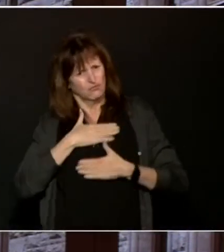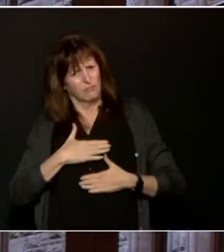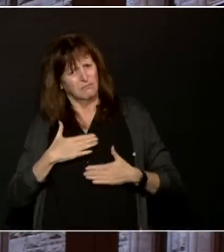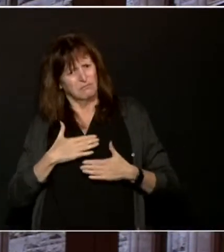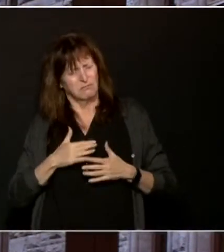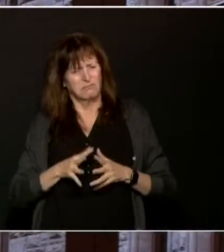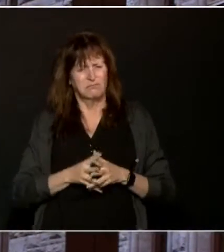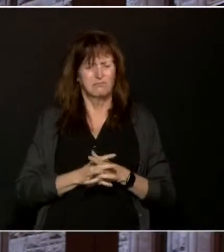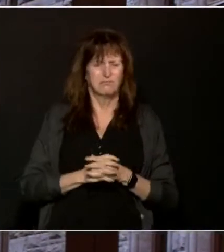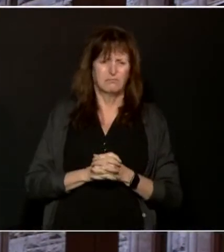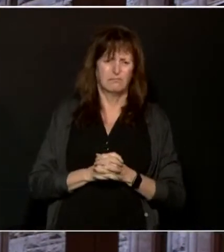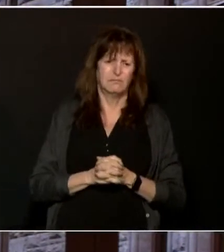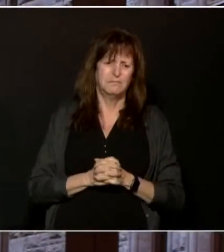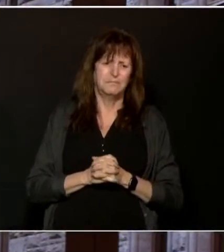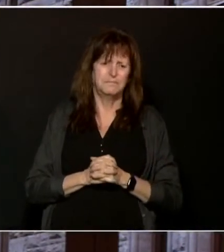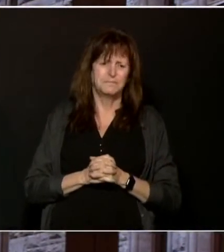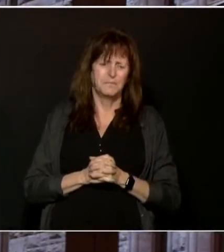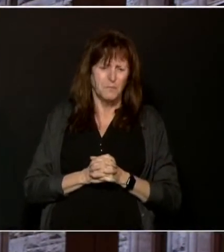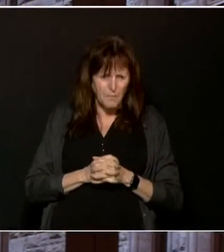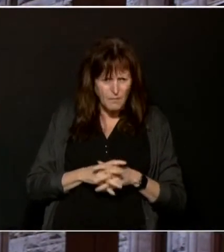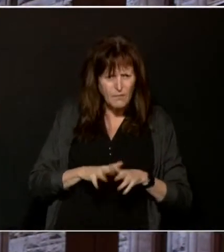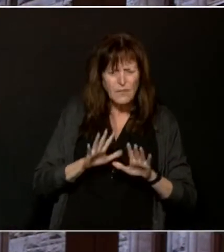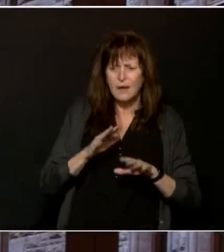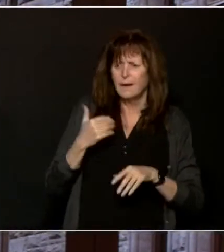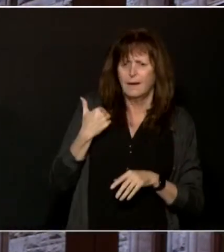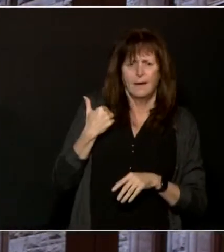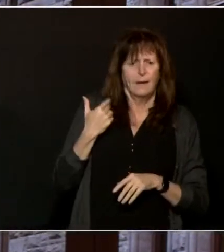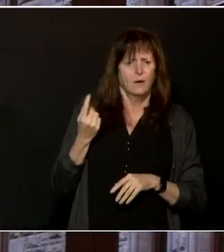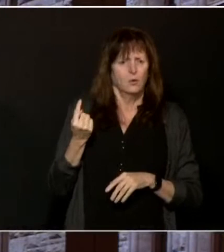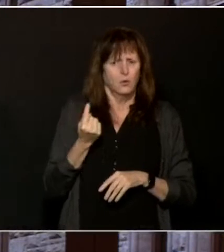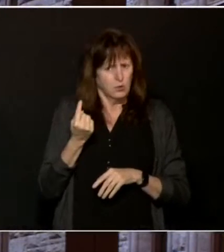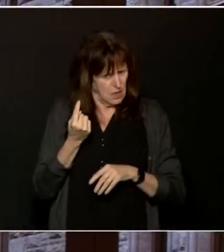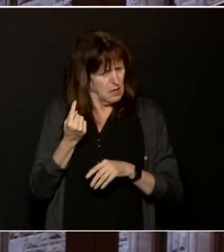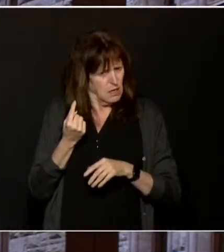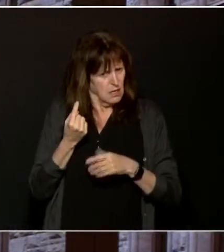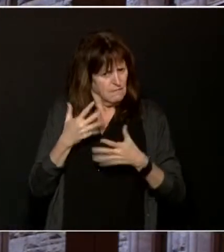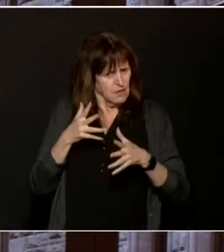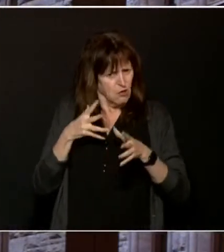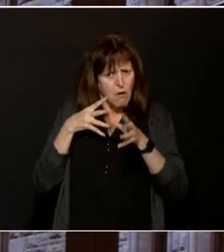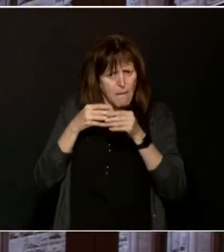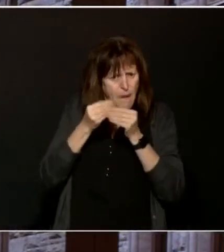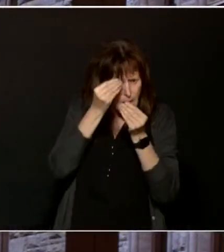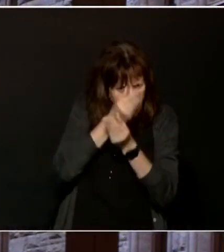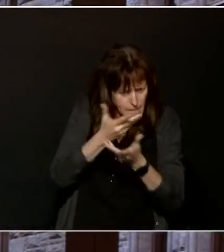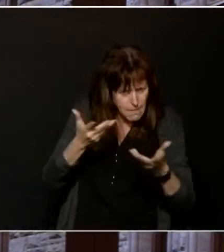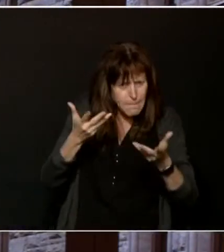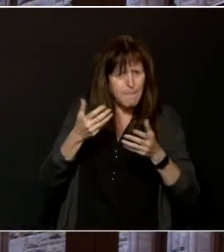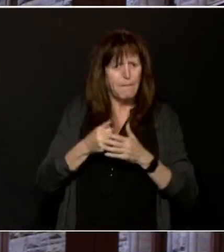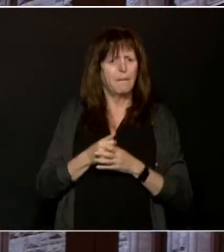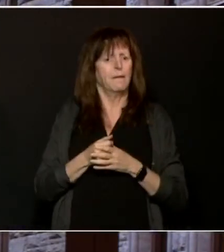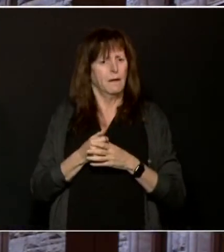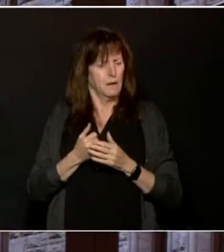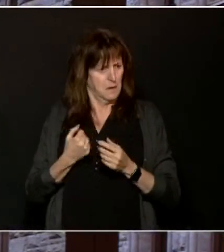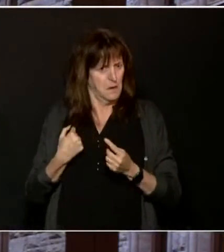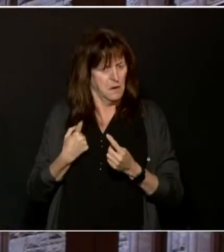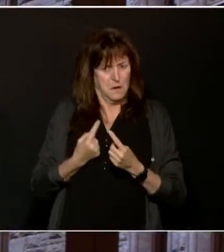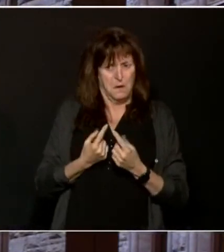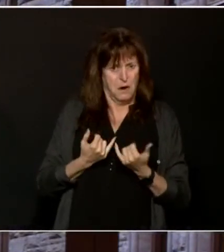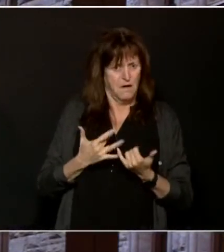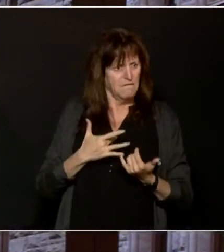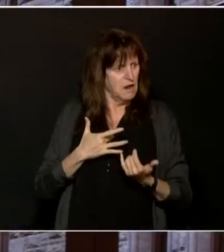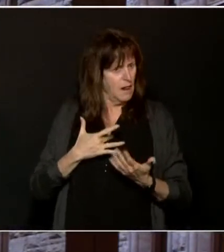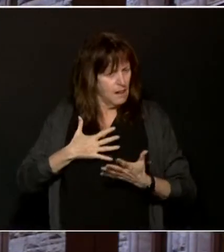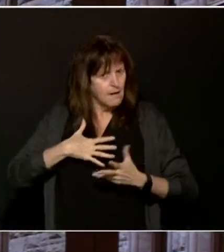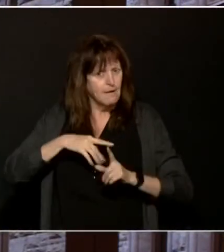Since our last update on Tuesday, we continue to see encouraging trends. Yesterday,